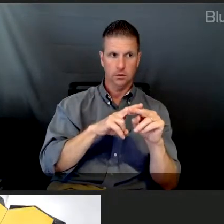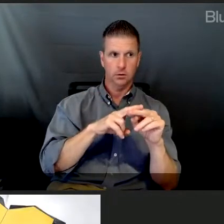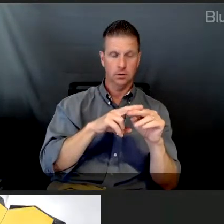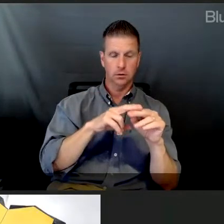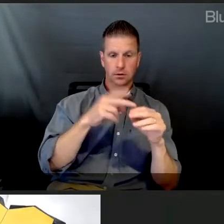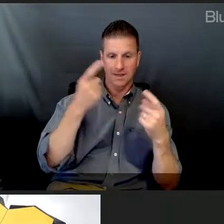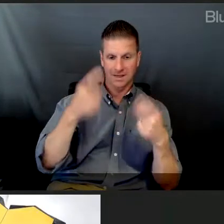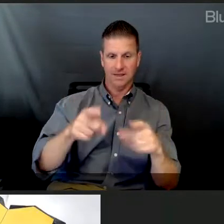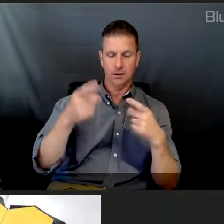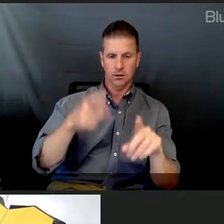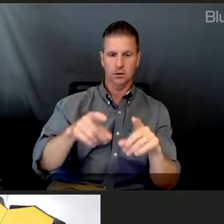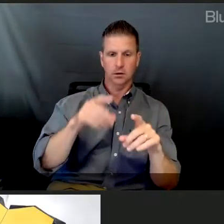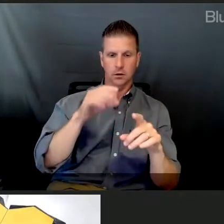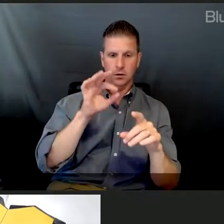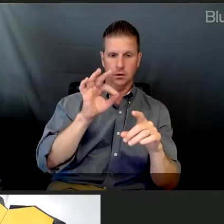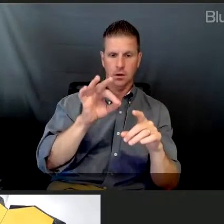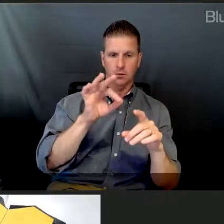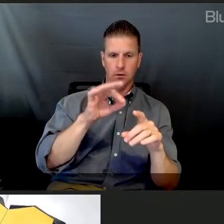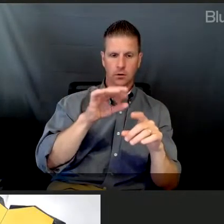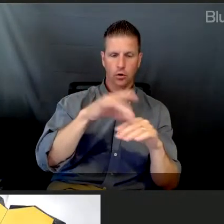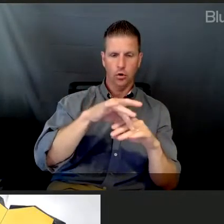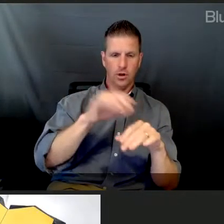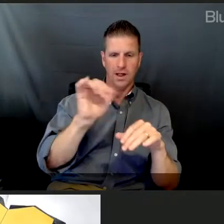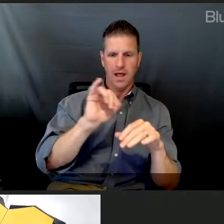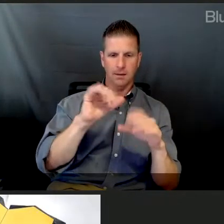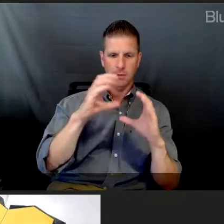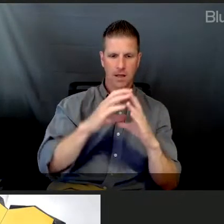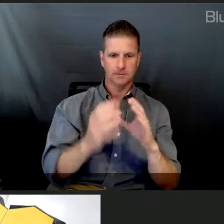incidence of Earth-like planets?